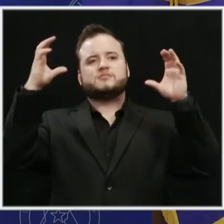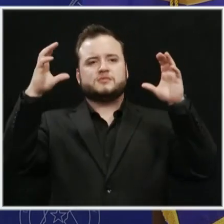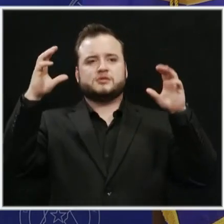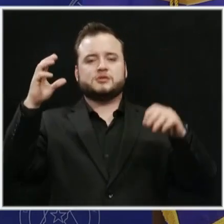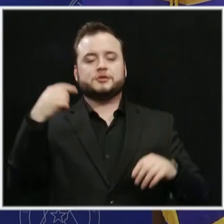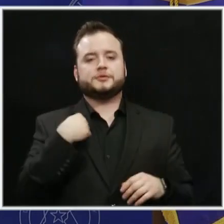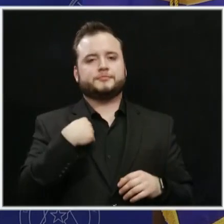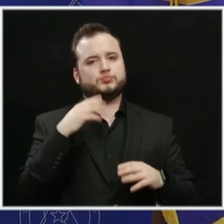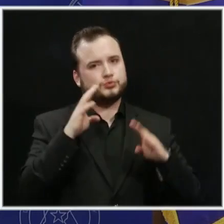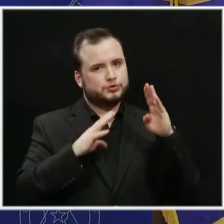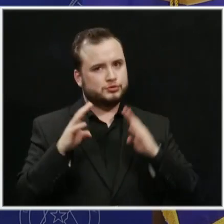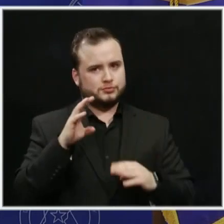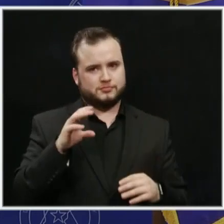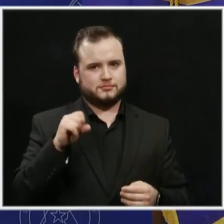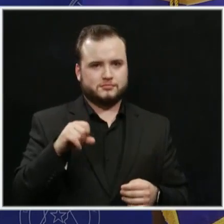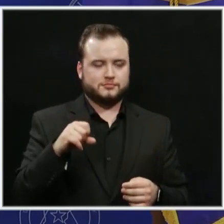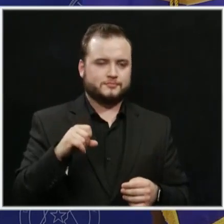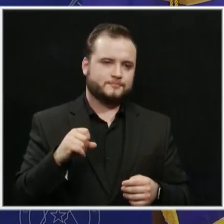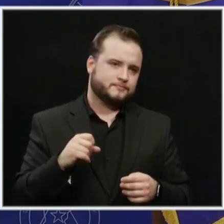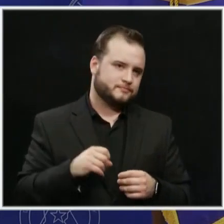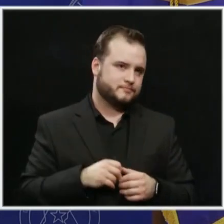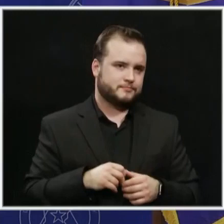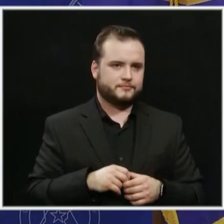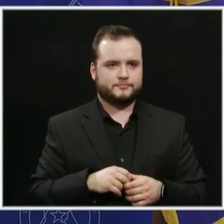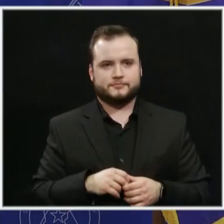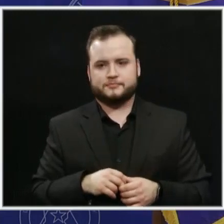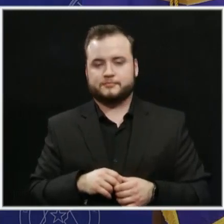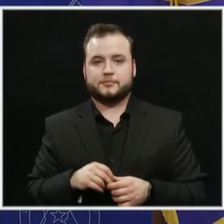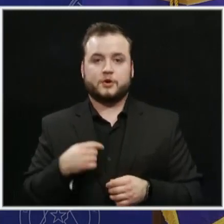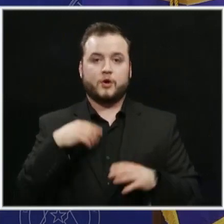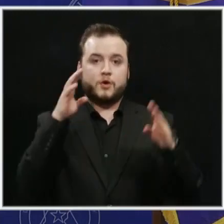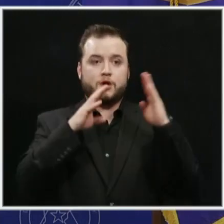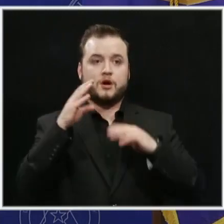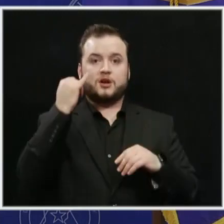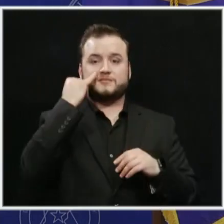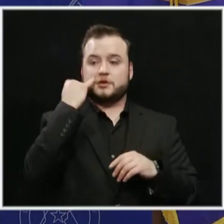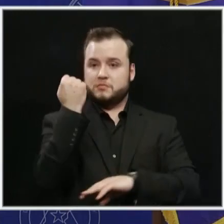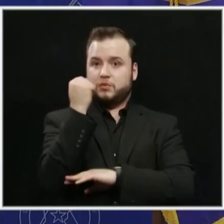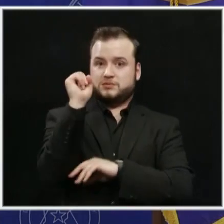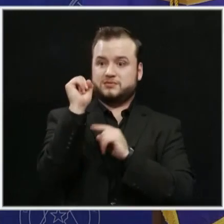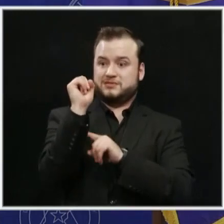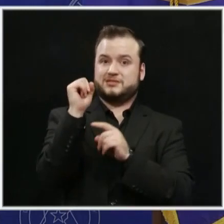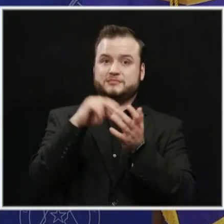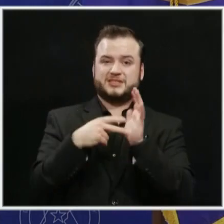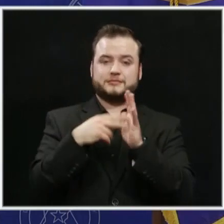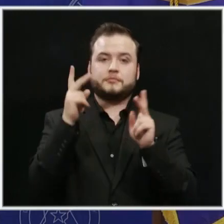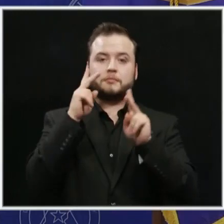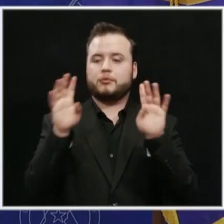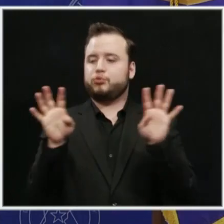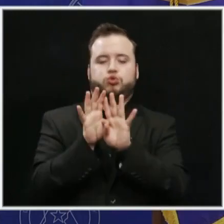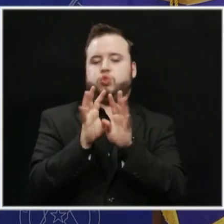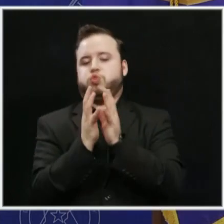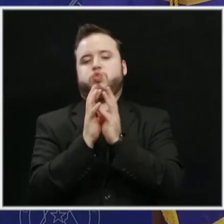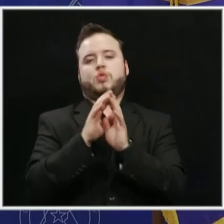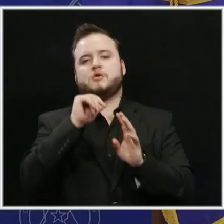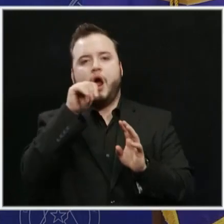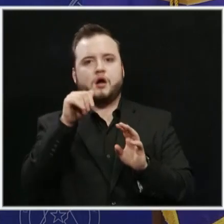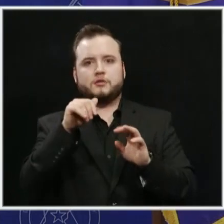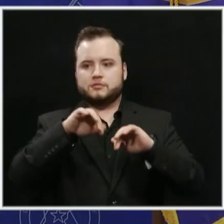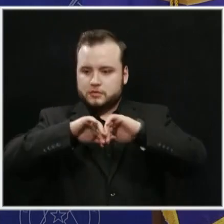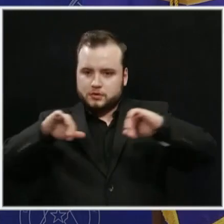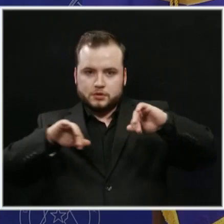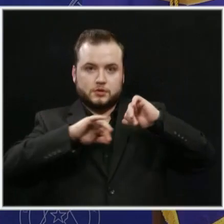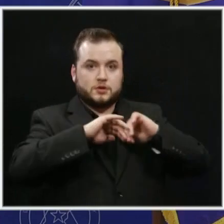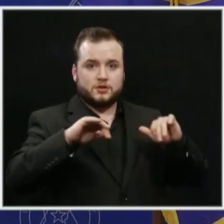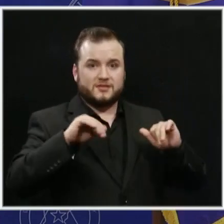that, again, if you're going to protest, social distance. If I don't think there's a debate that social distancing is the best thing